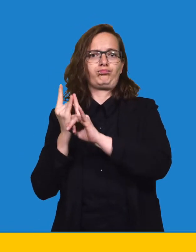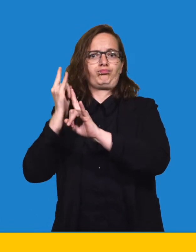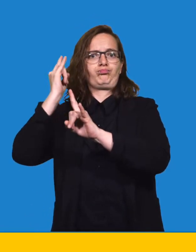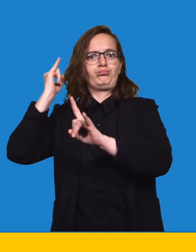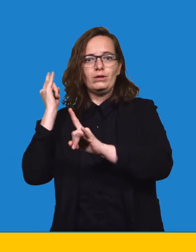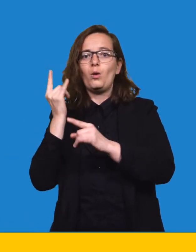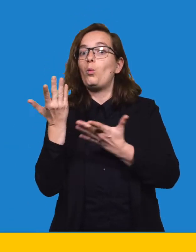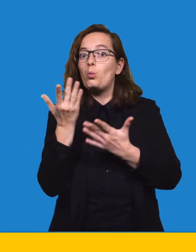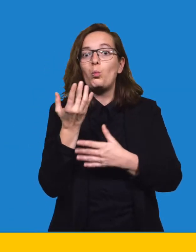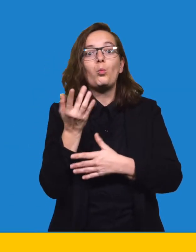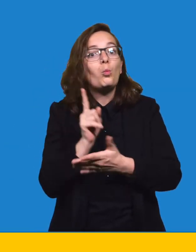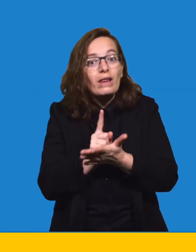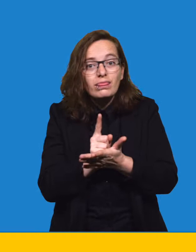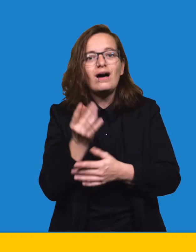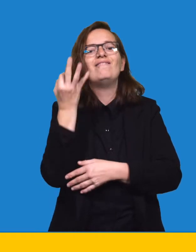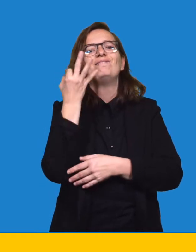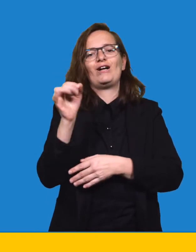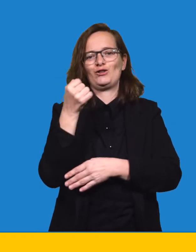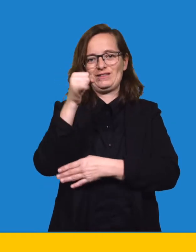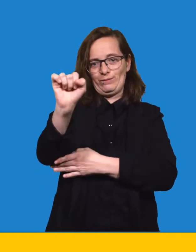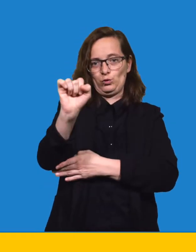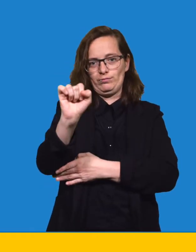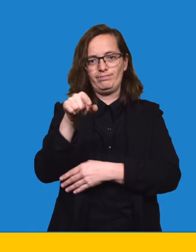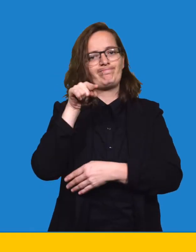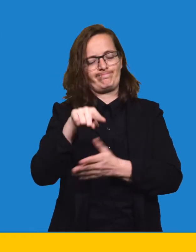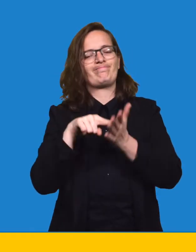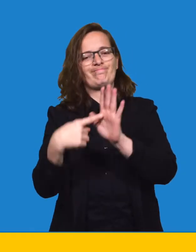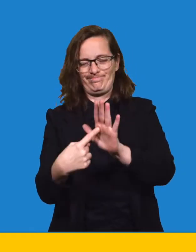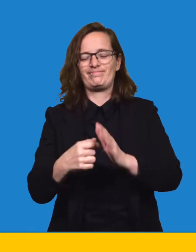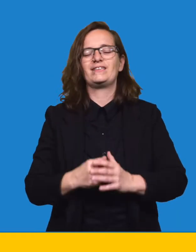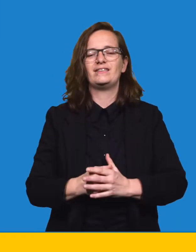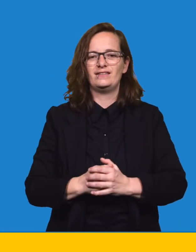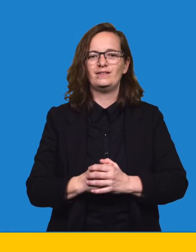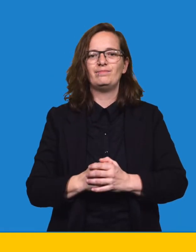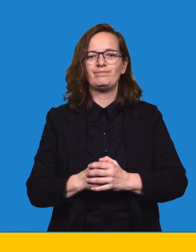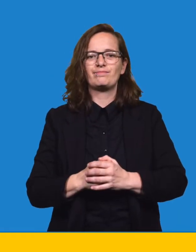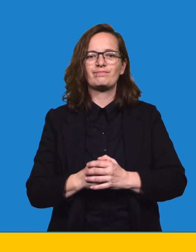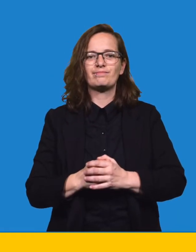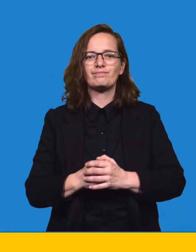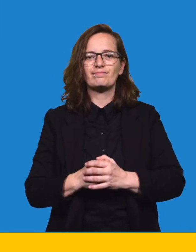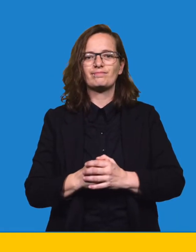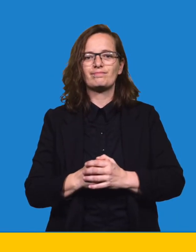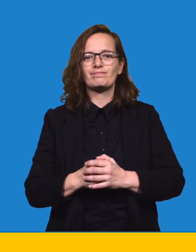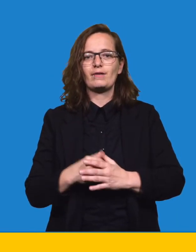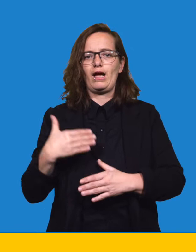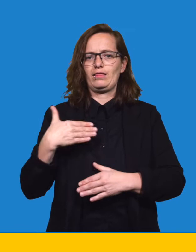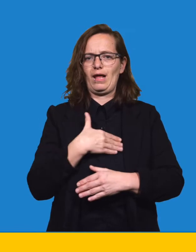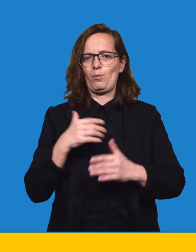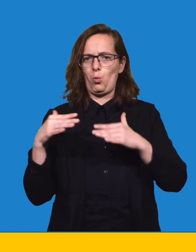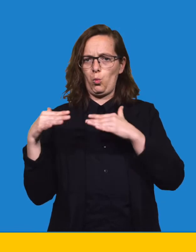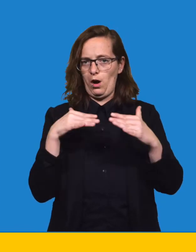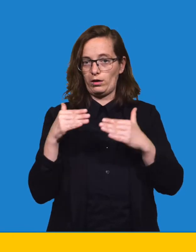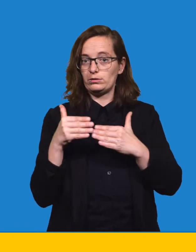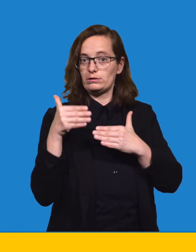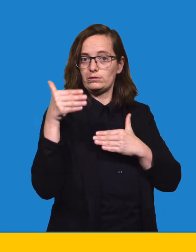of the term in European history can be traced back to the French Revolution, when solidarité européenne was first used as a